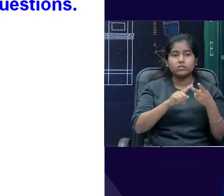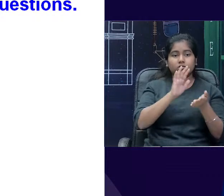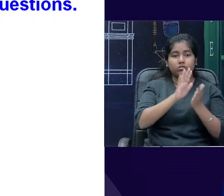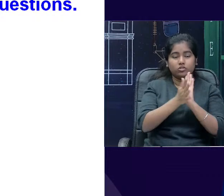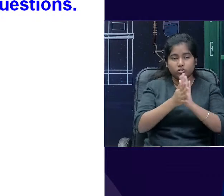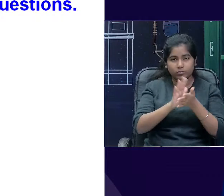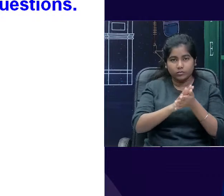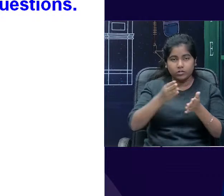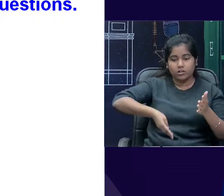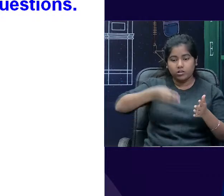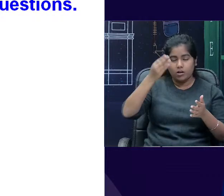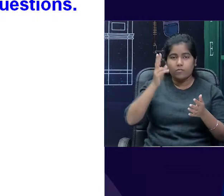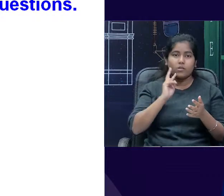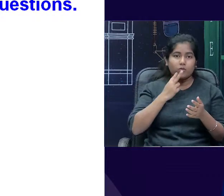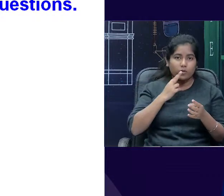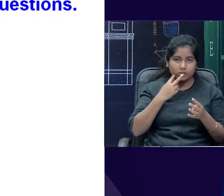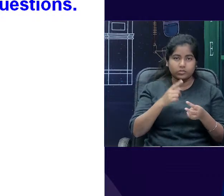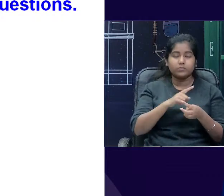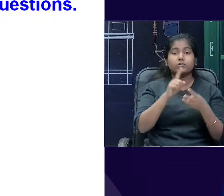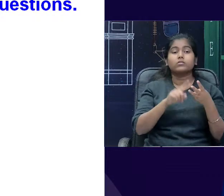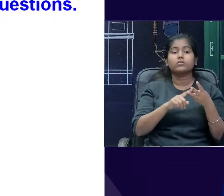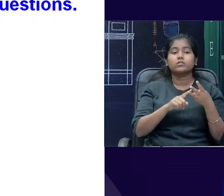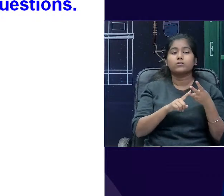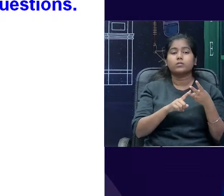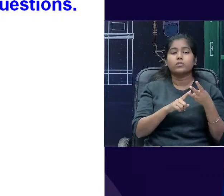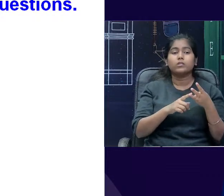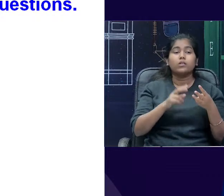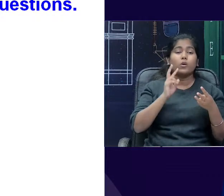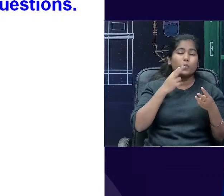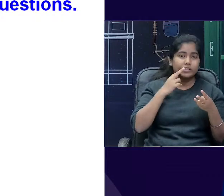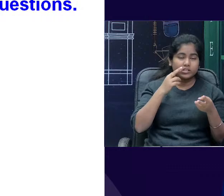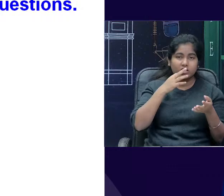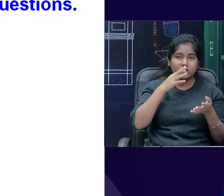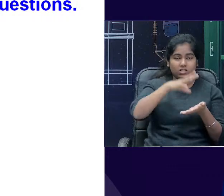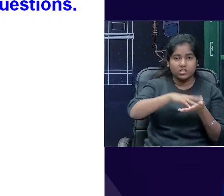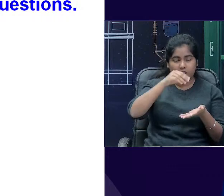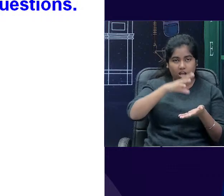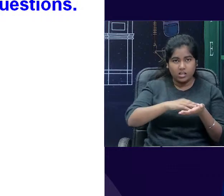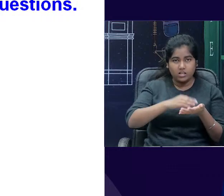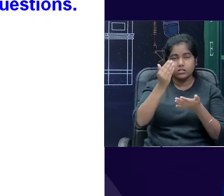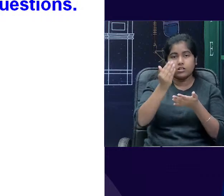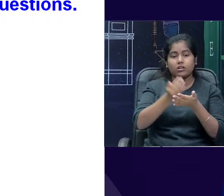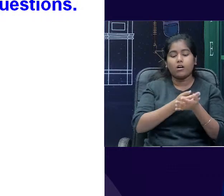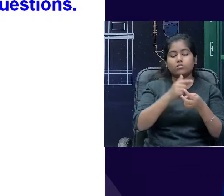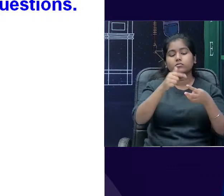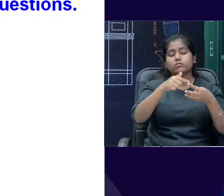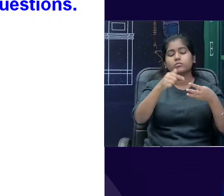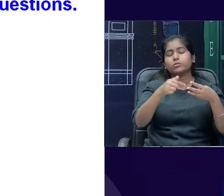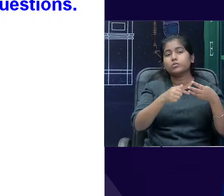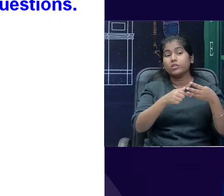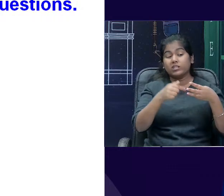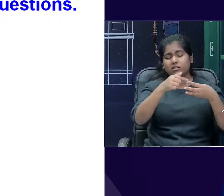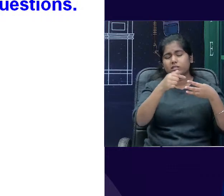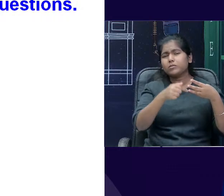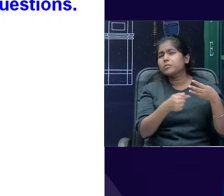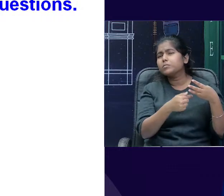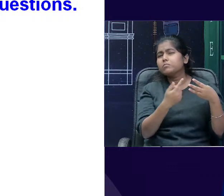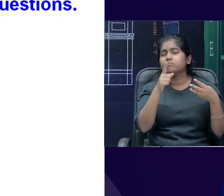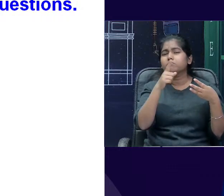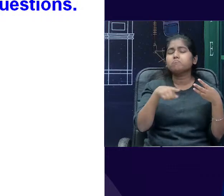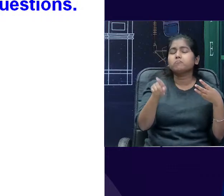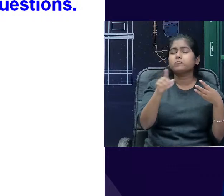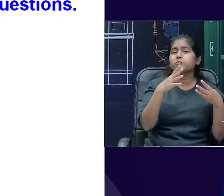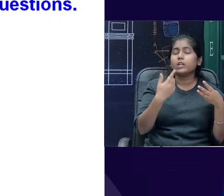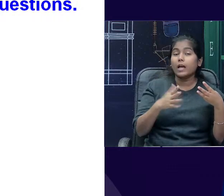chapati, dal and vegetable, rice and curd. Okay. Out of these three